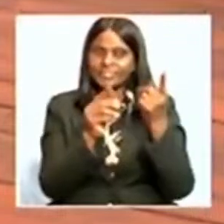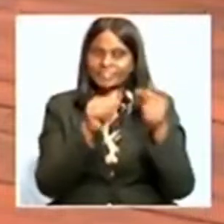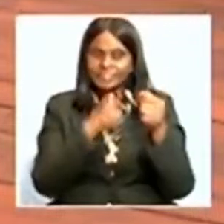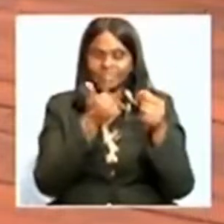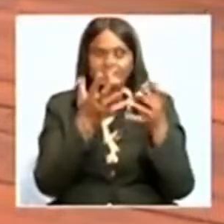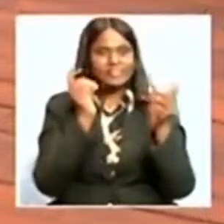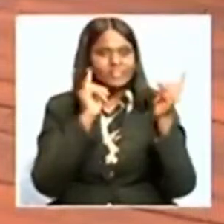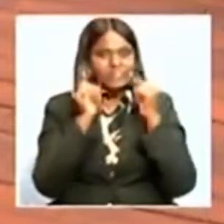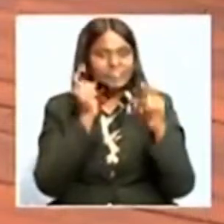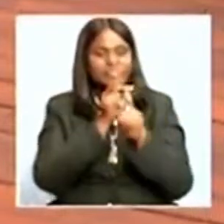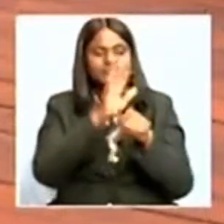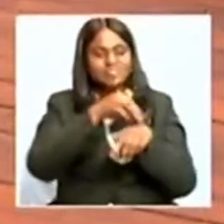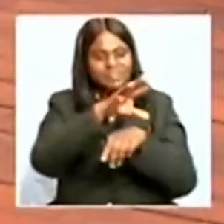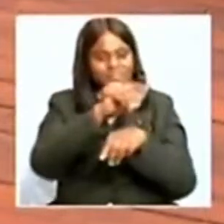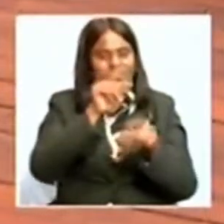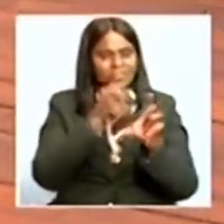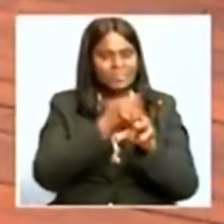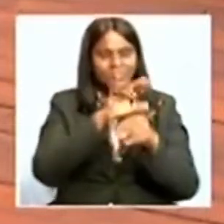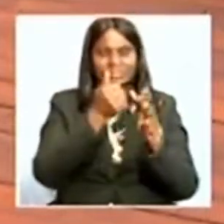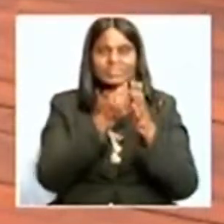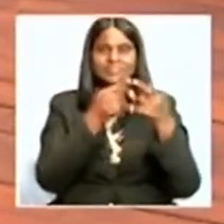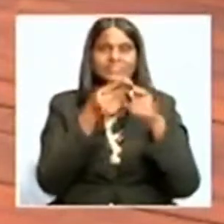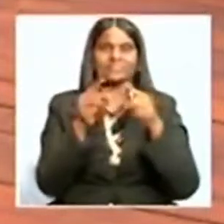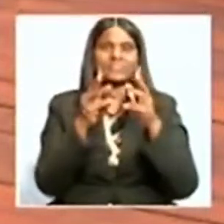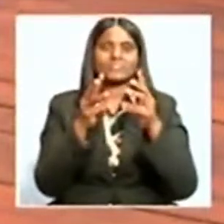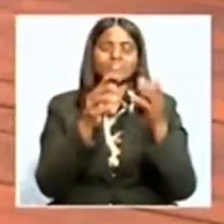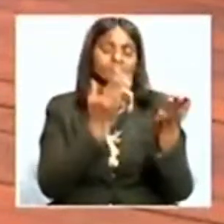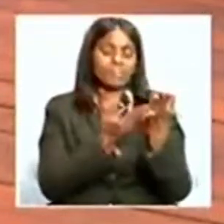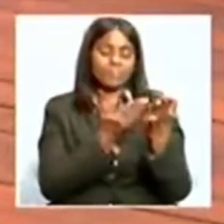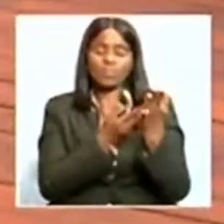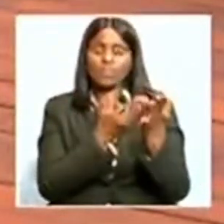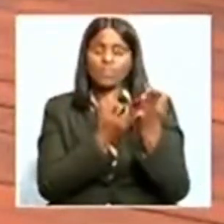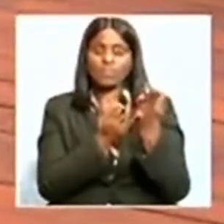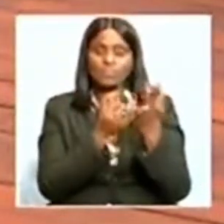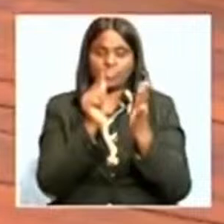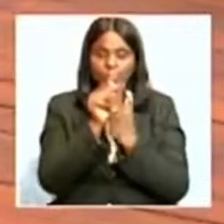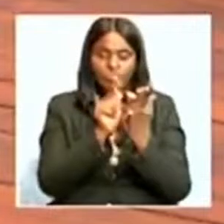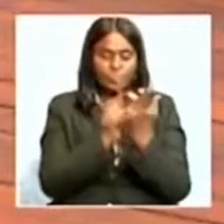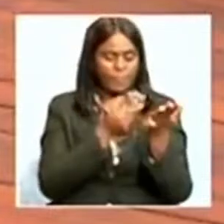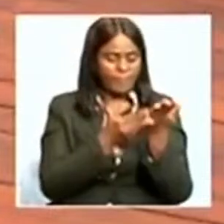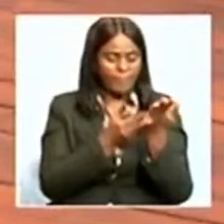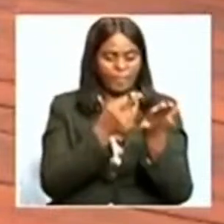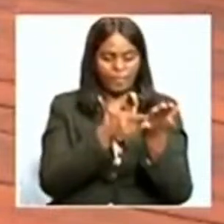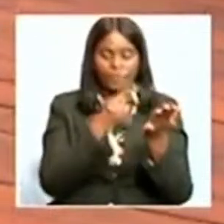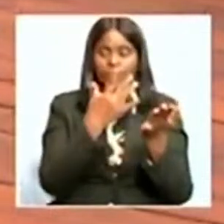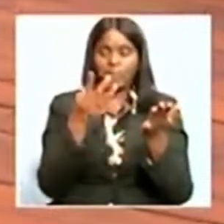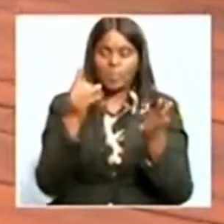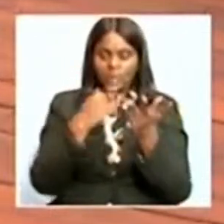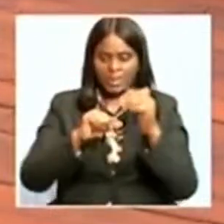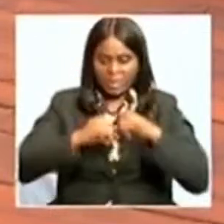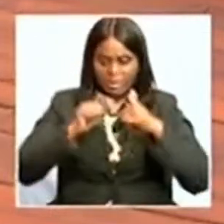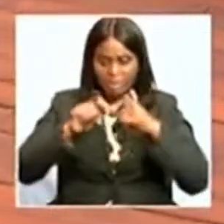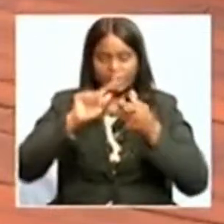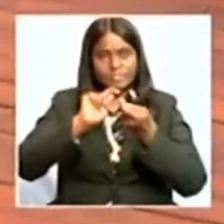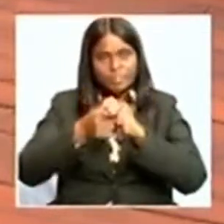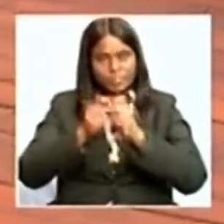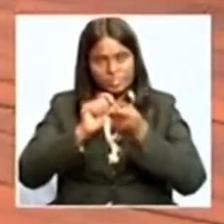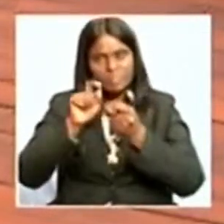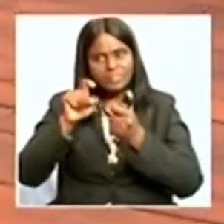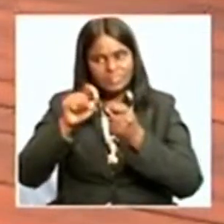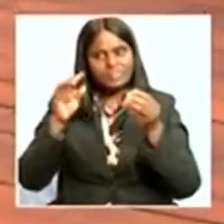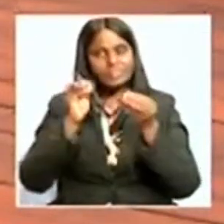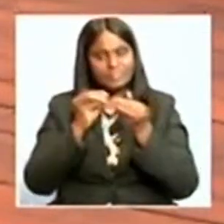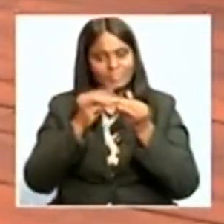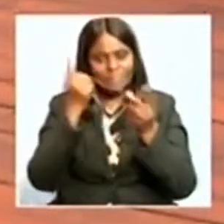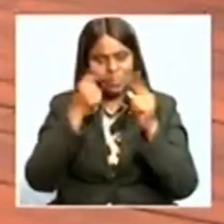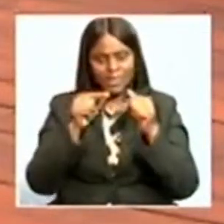get your advice. From my point of view, this act here, this thing which you need to change here, leaves much to be desired.